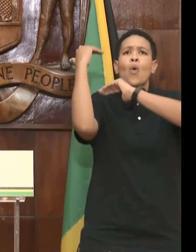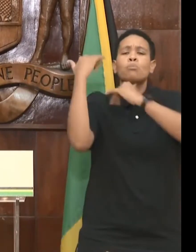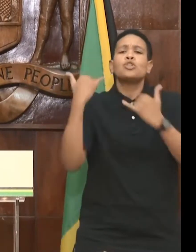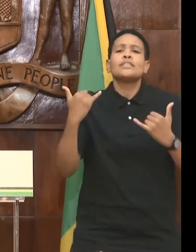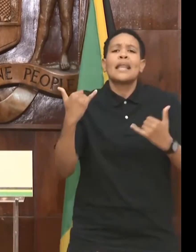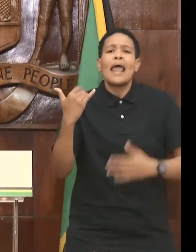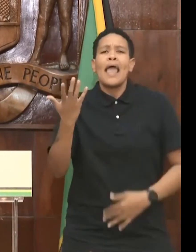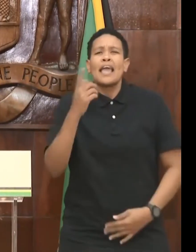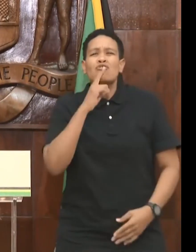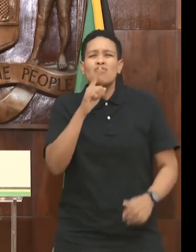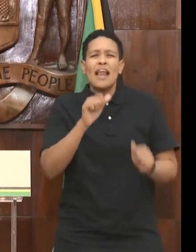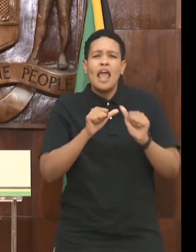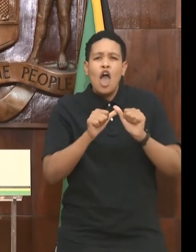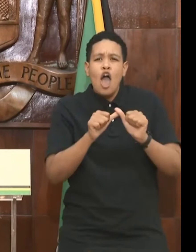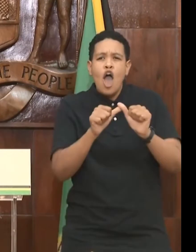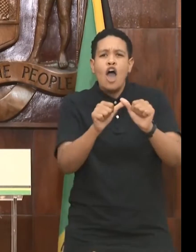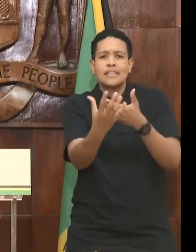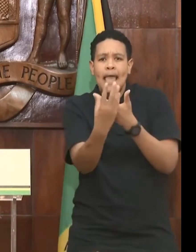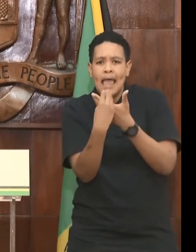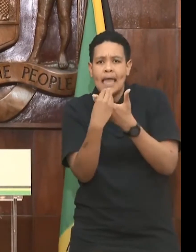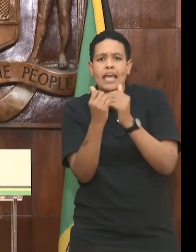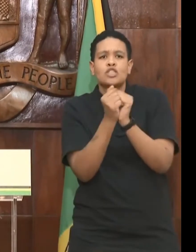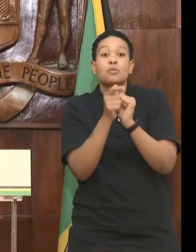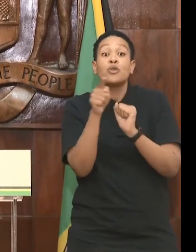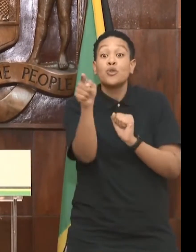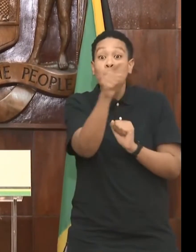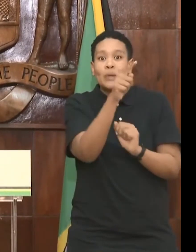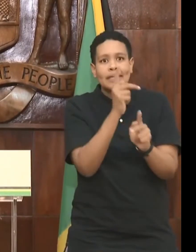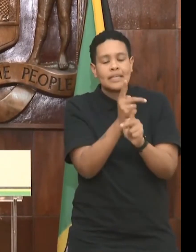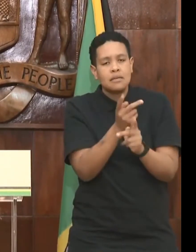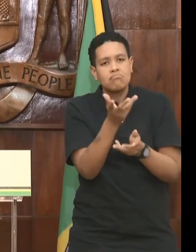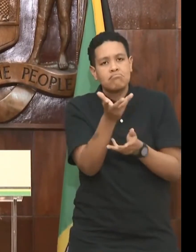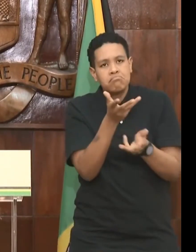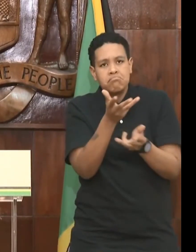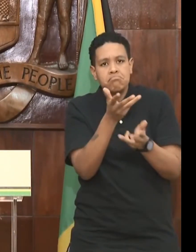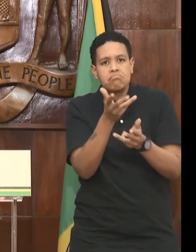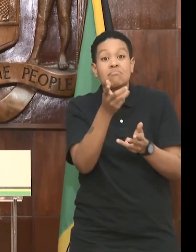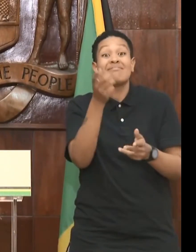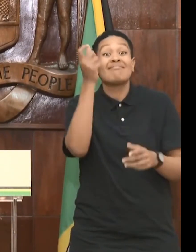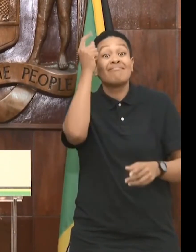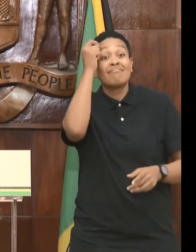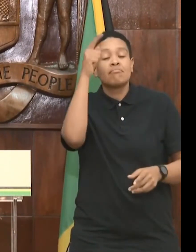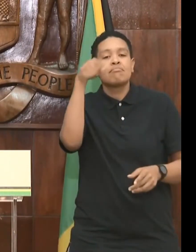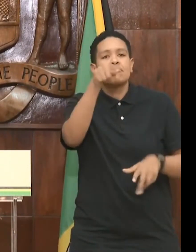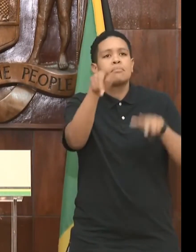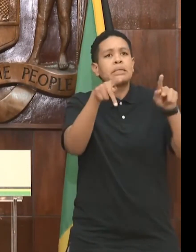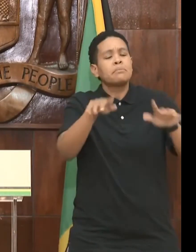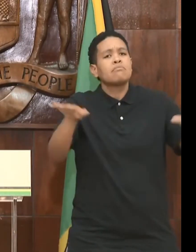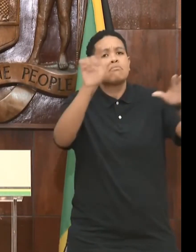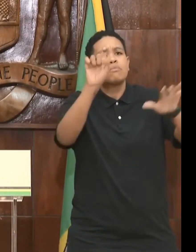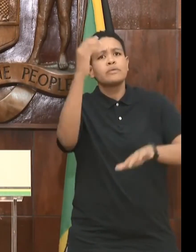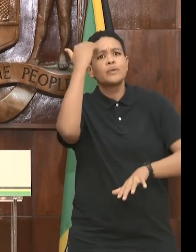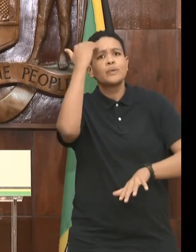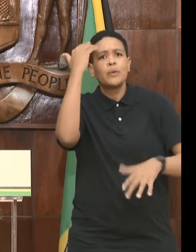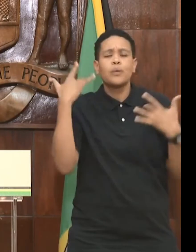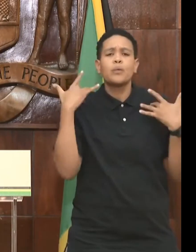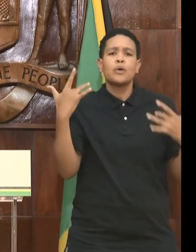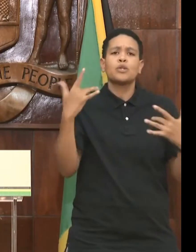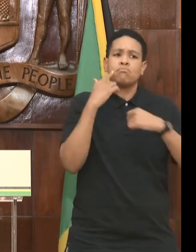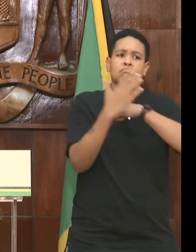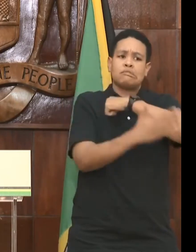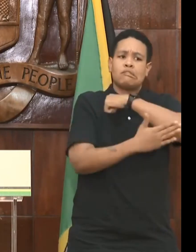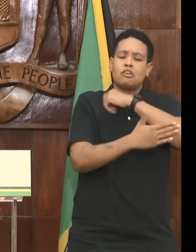a constant engagement with you as our principal communicators to the